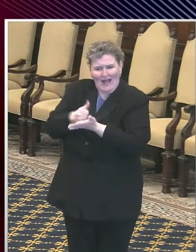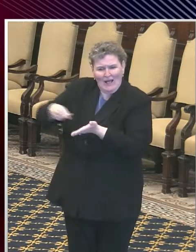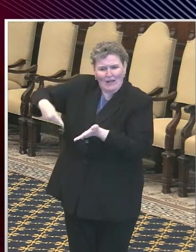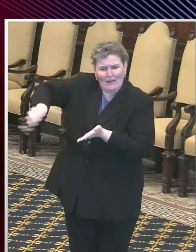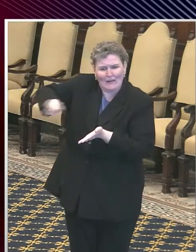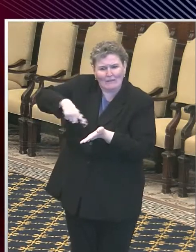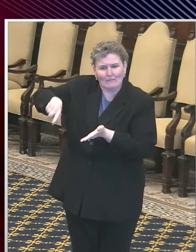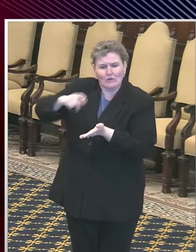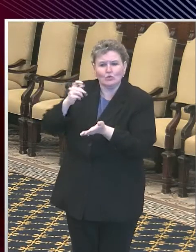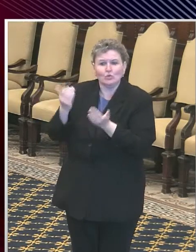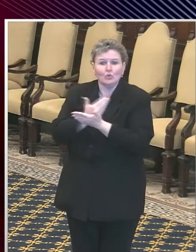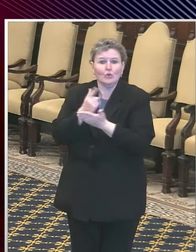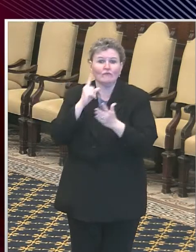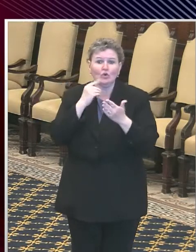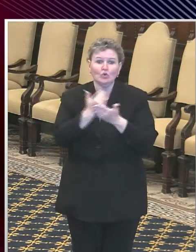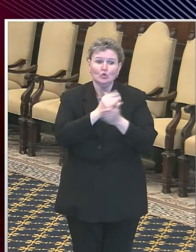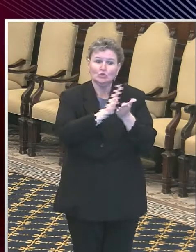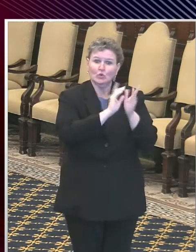MINDFULTOGETHER,